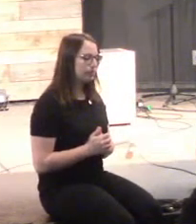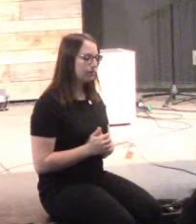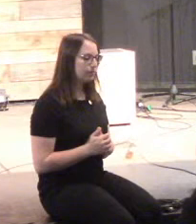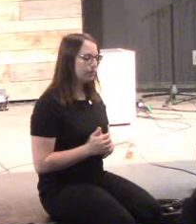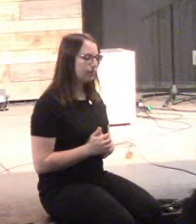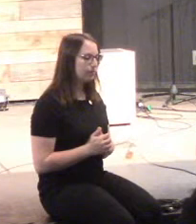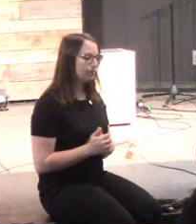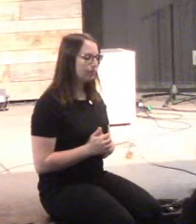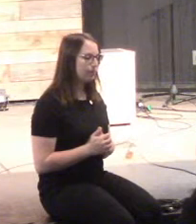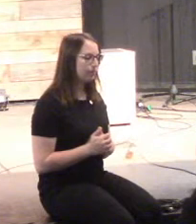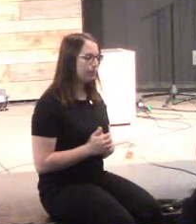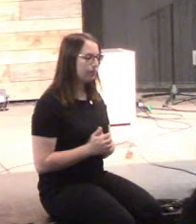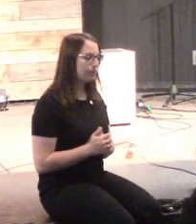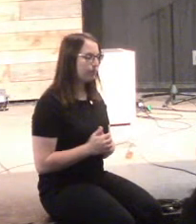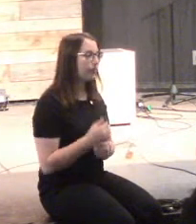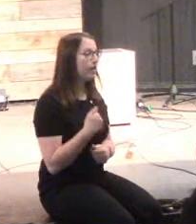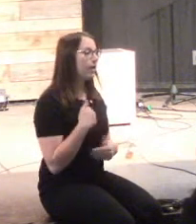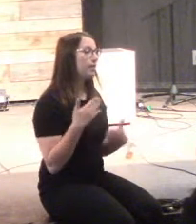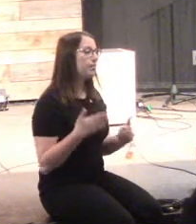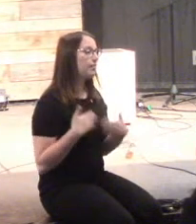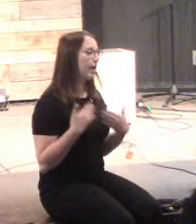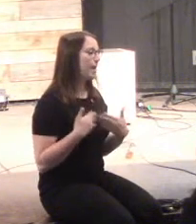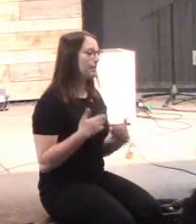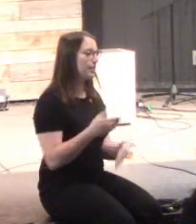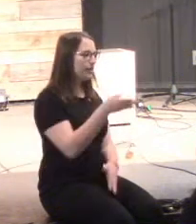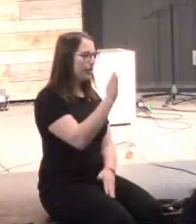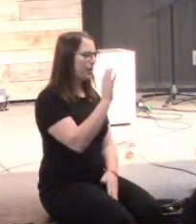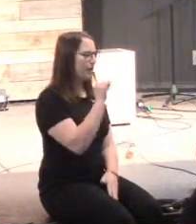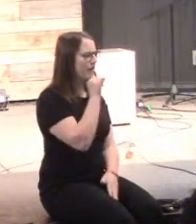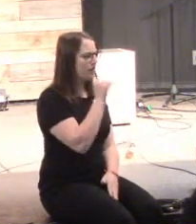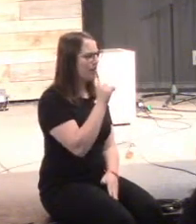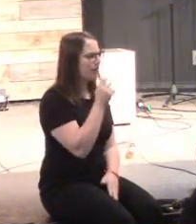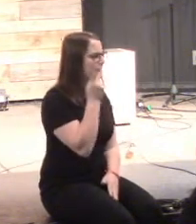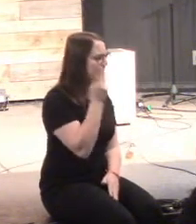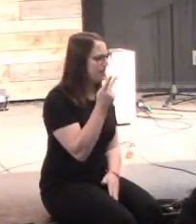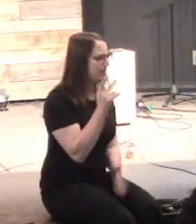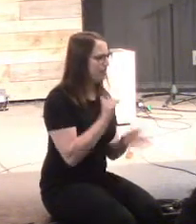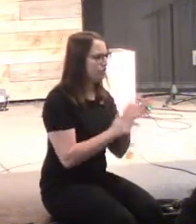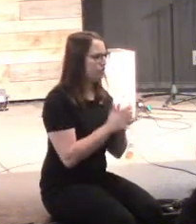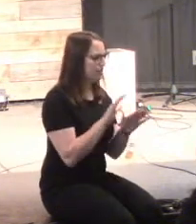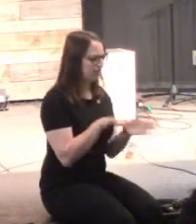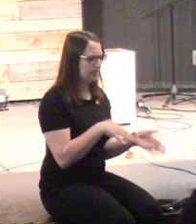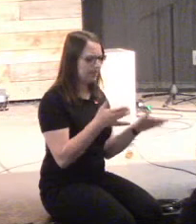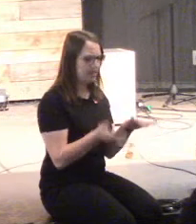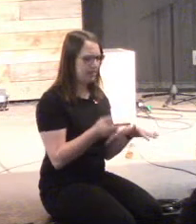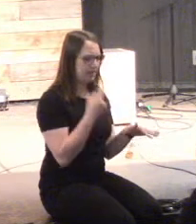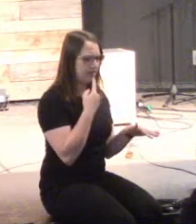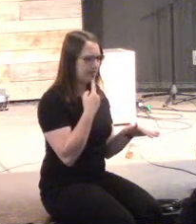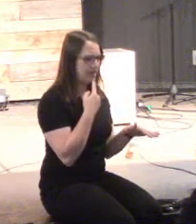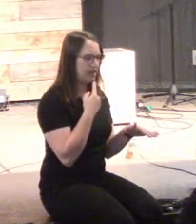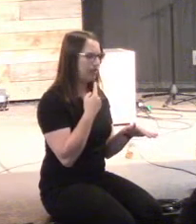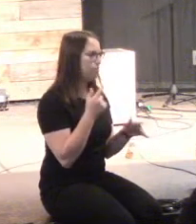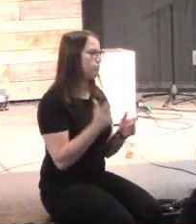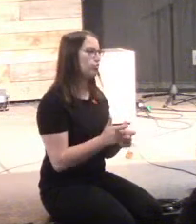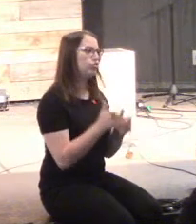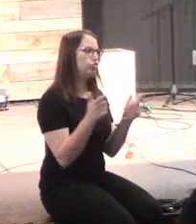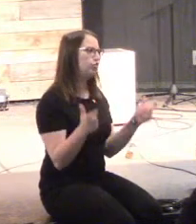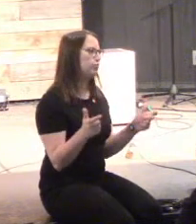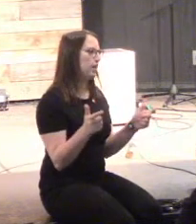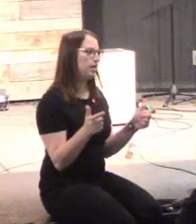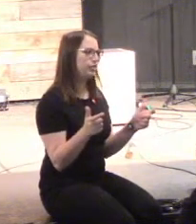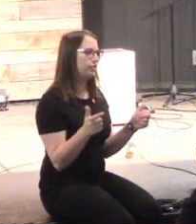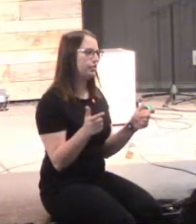glad that God didn't look at Jesus dying on the cross and saying, you know what, this is too much. I'm just going to jump in